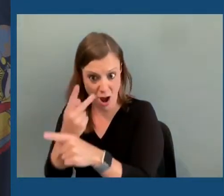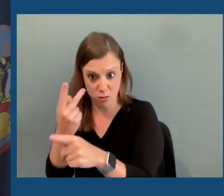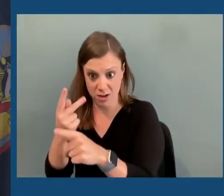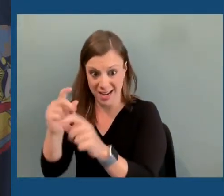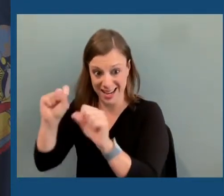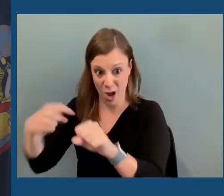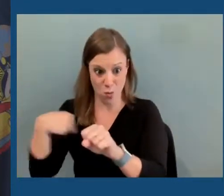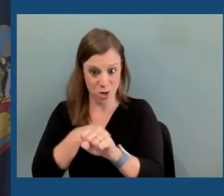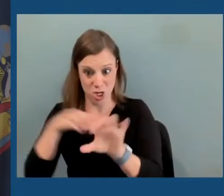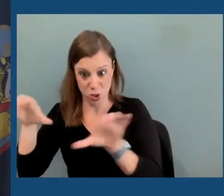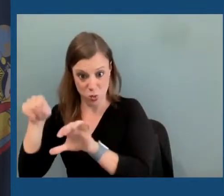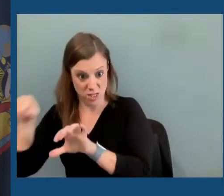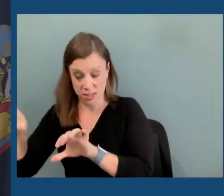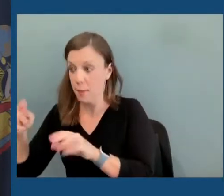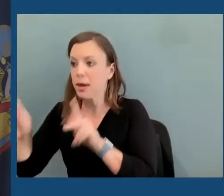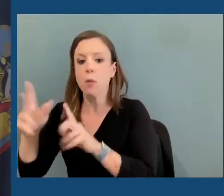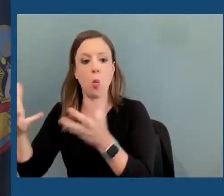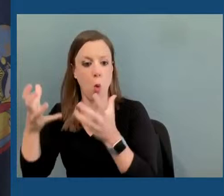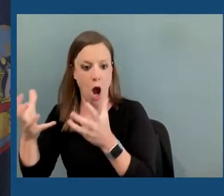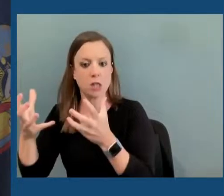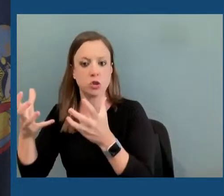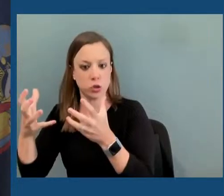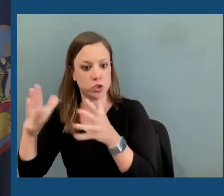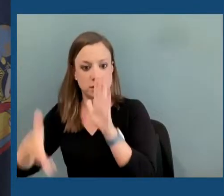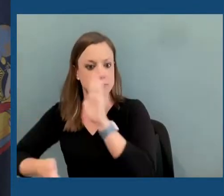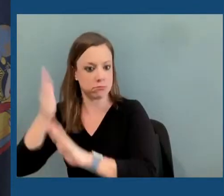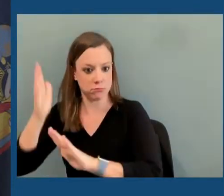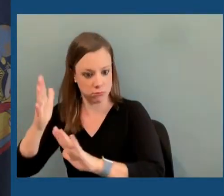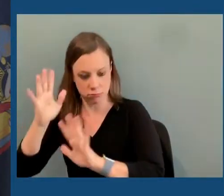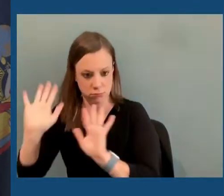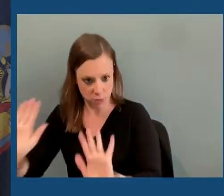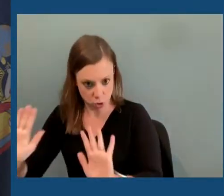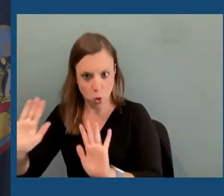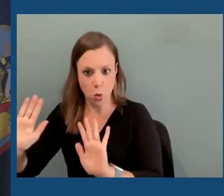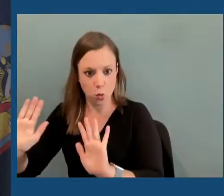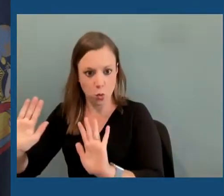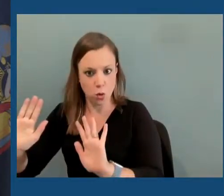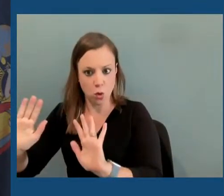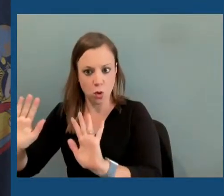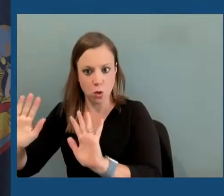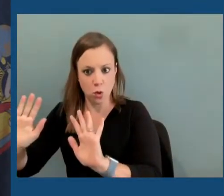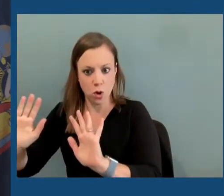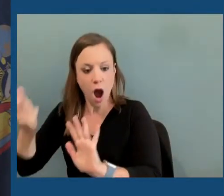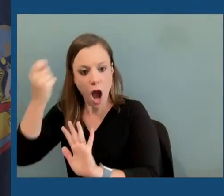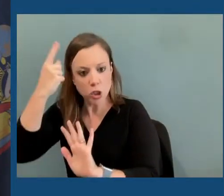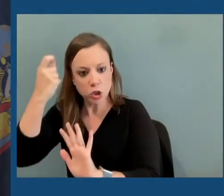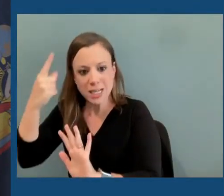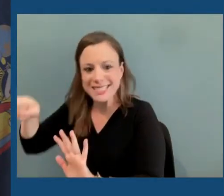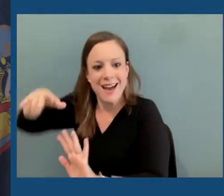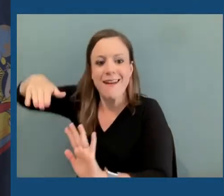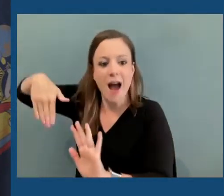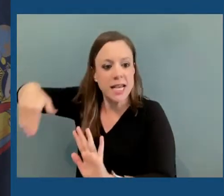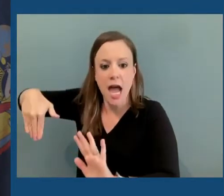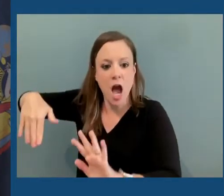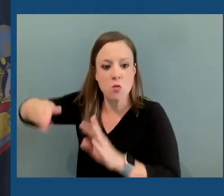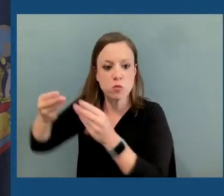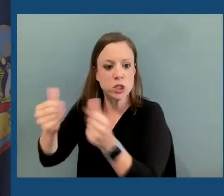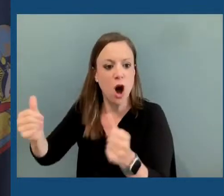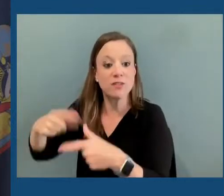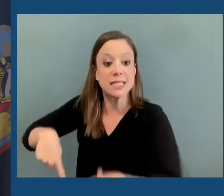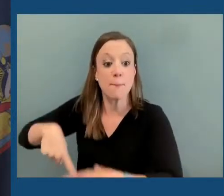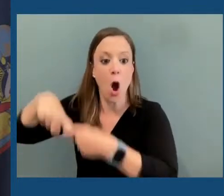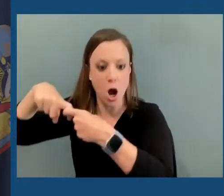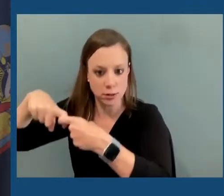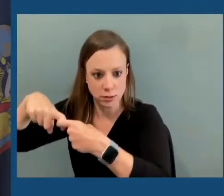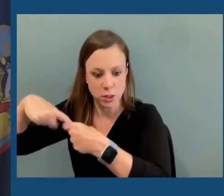session. Everybody was anxious to head out the door. I understand that. So that's not resolved at this time. We already have